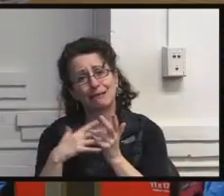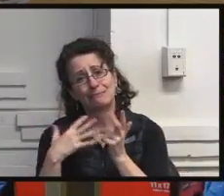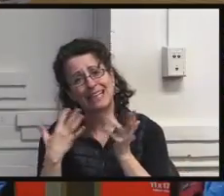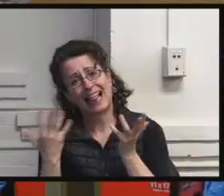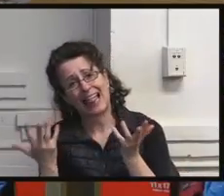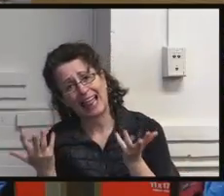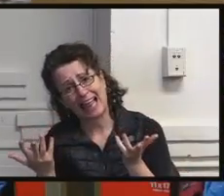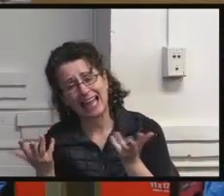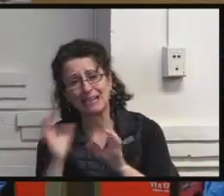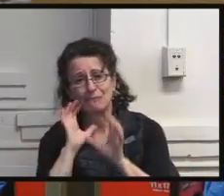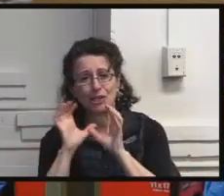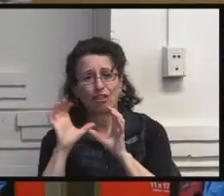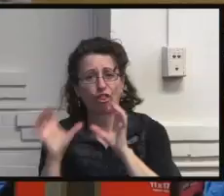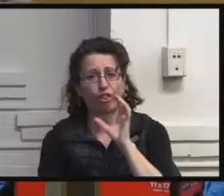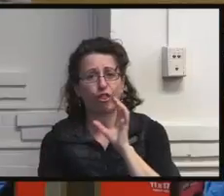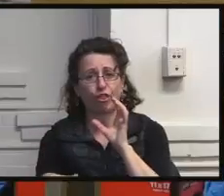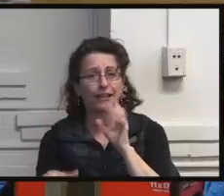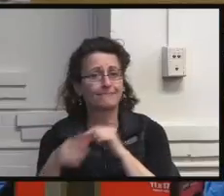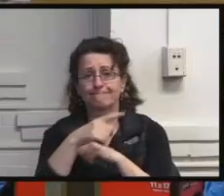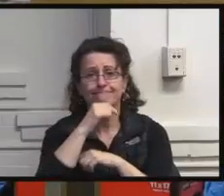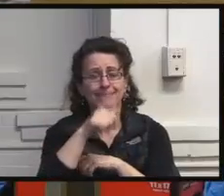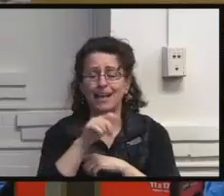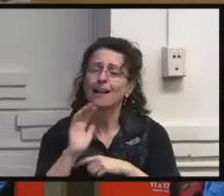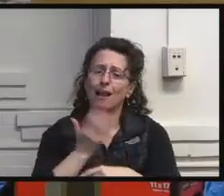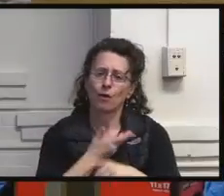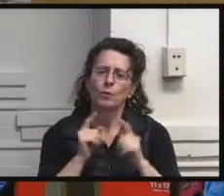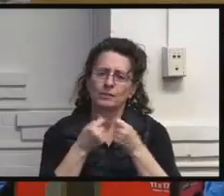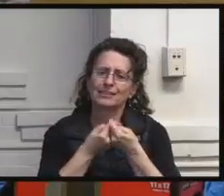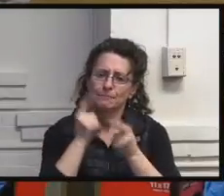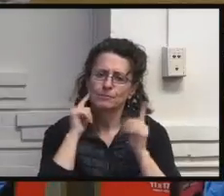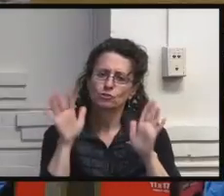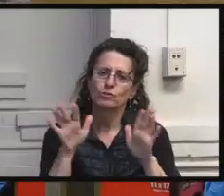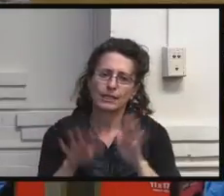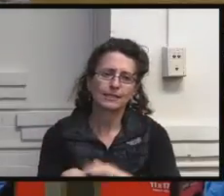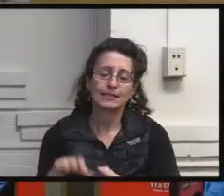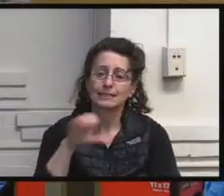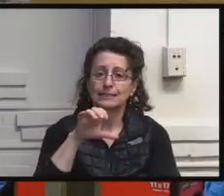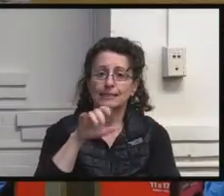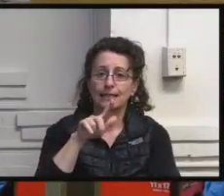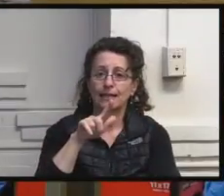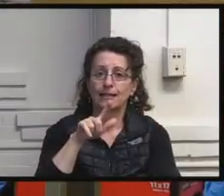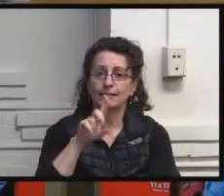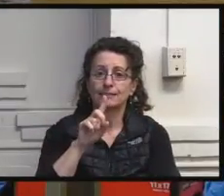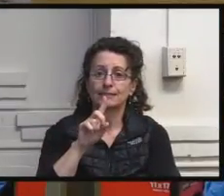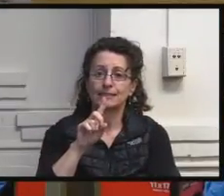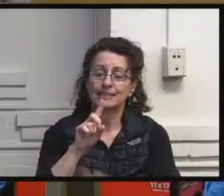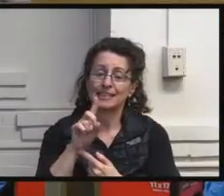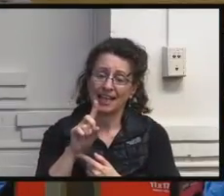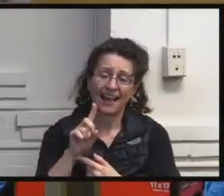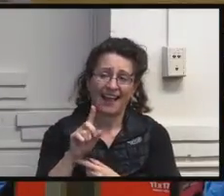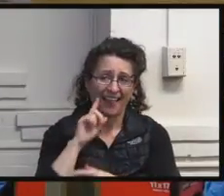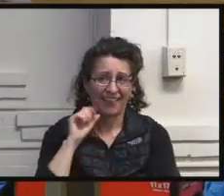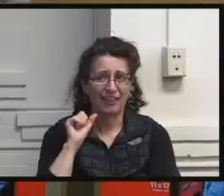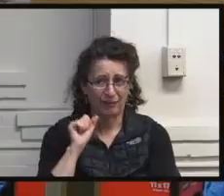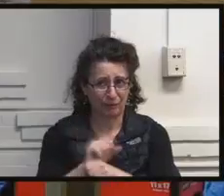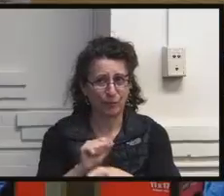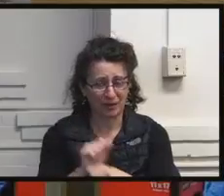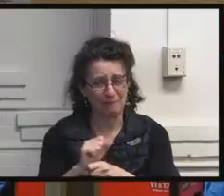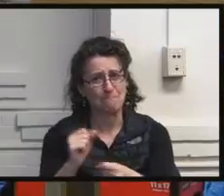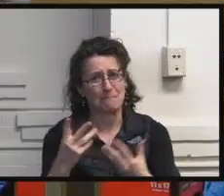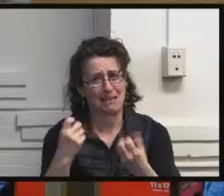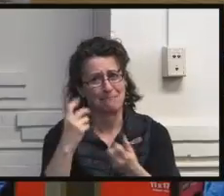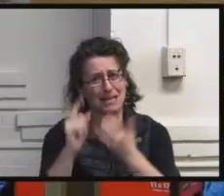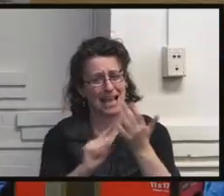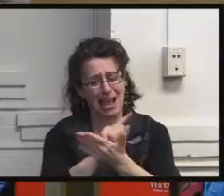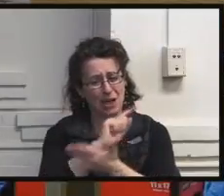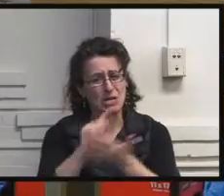really appreciate it, and the whole team is great. We've got a lot of wonderful people. CLD's probably had a lot of long nights putting together the